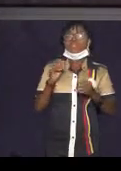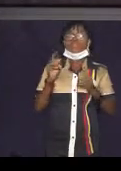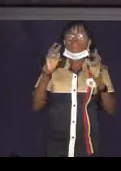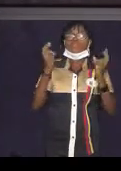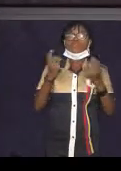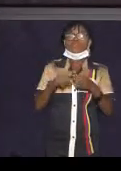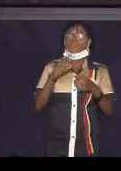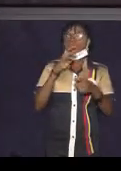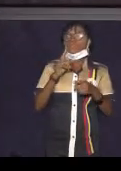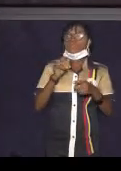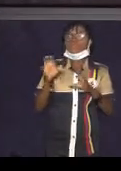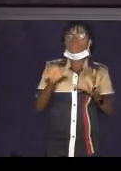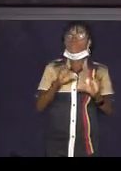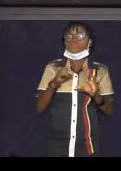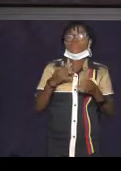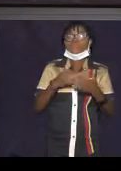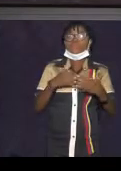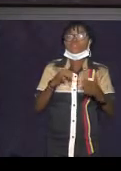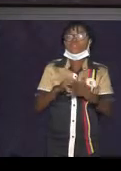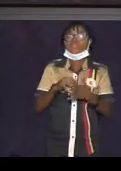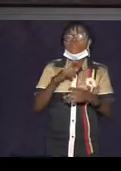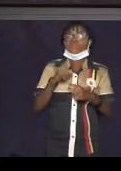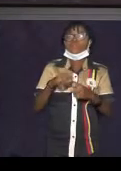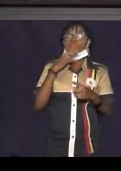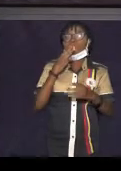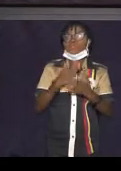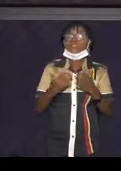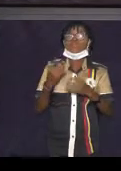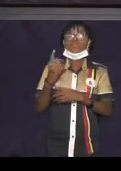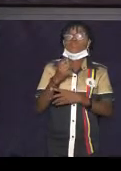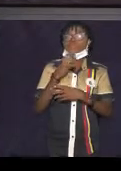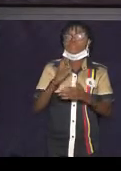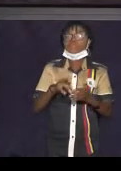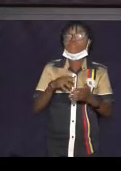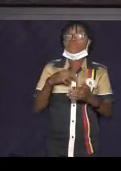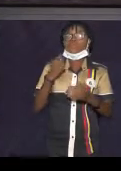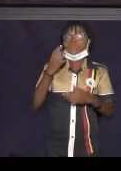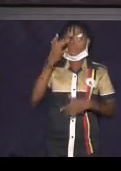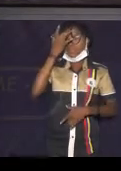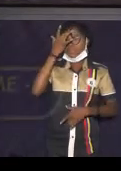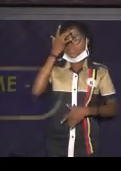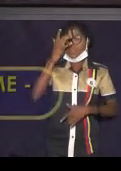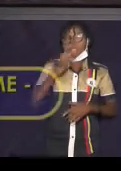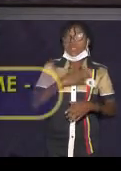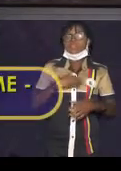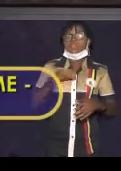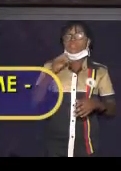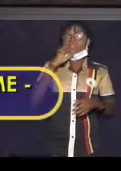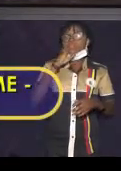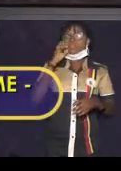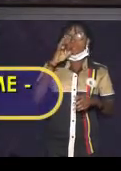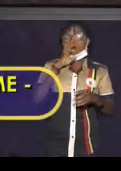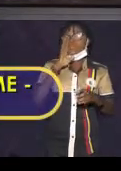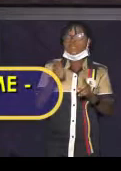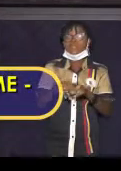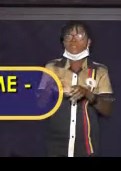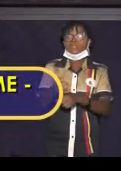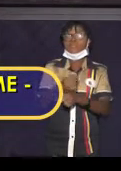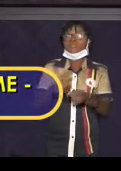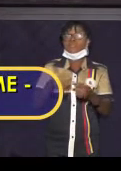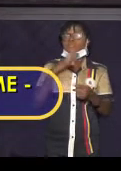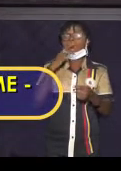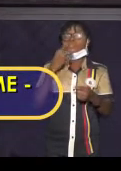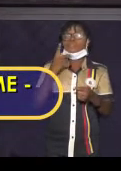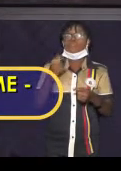treated. Before that, when somebody falls sick and is being taken to hospital, I believe the doctors